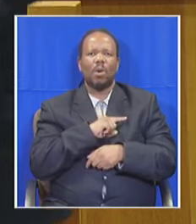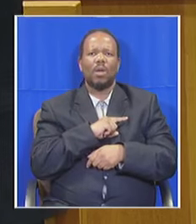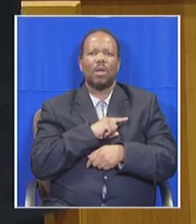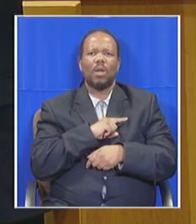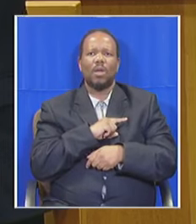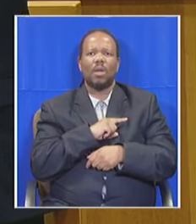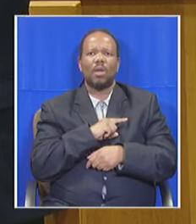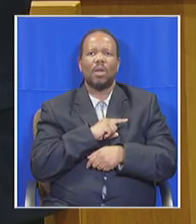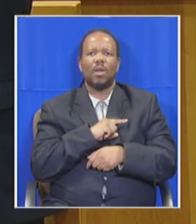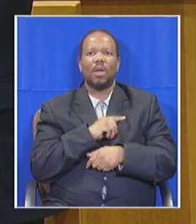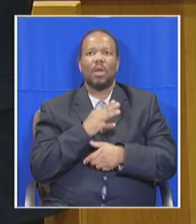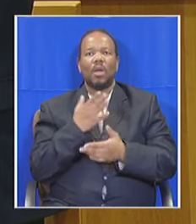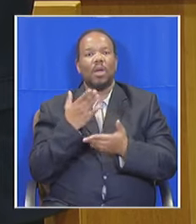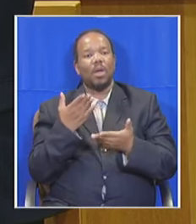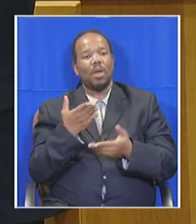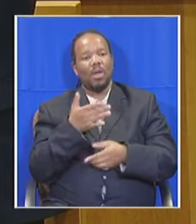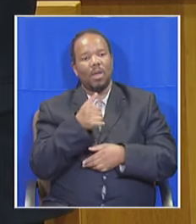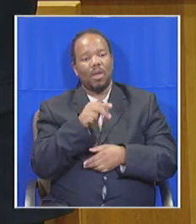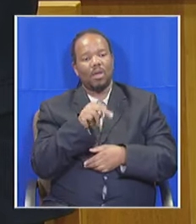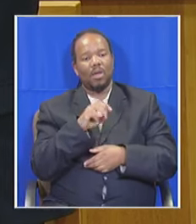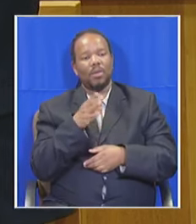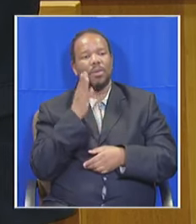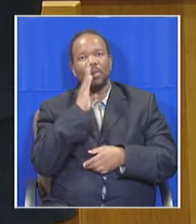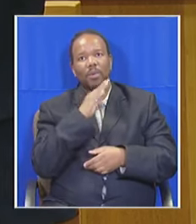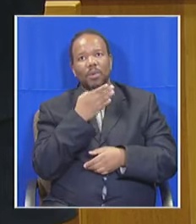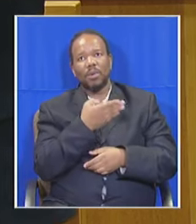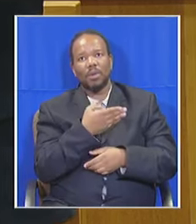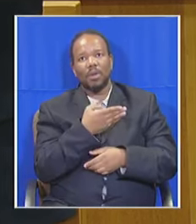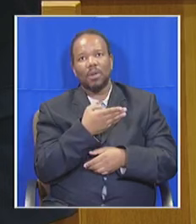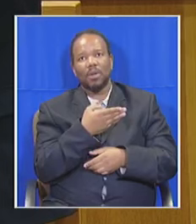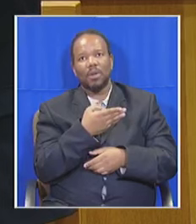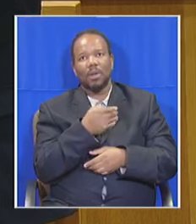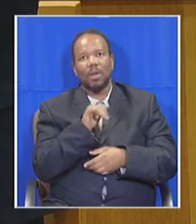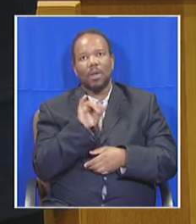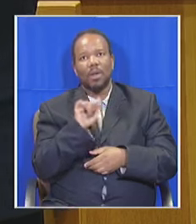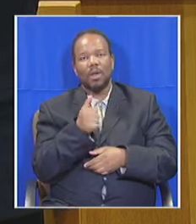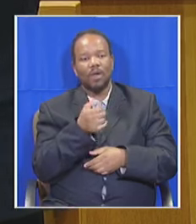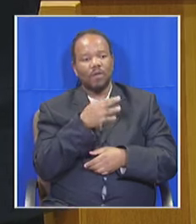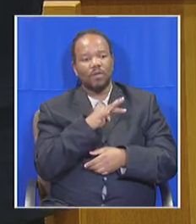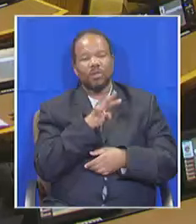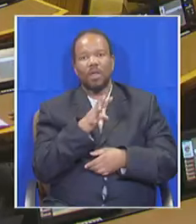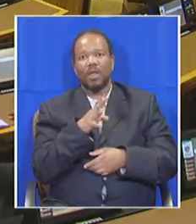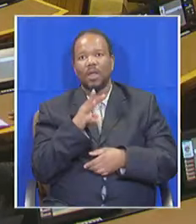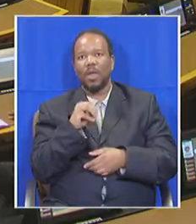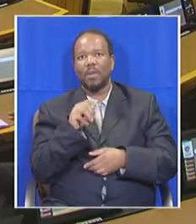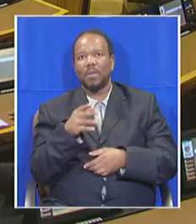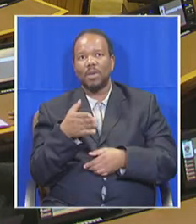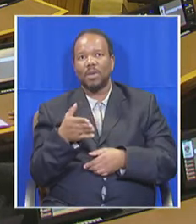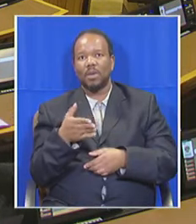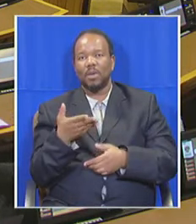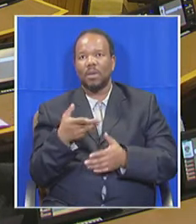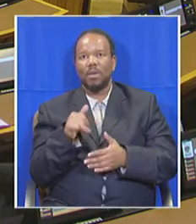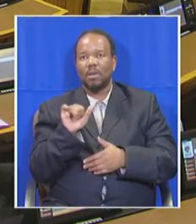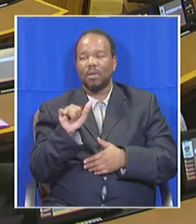the ANC members aren't here? Honourable Member. A party honourable with 249 member, MPs honourable can't Waters, even pass their own legislation.